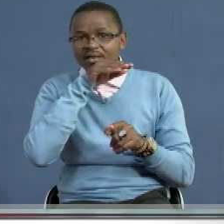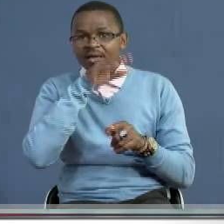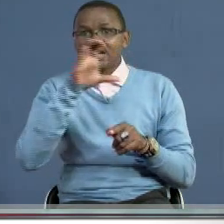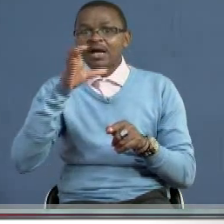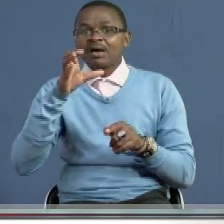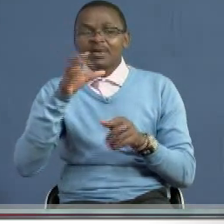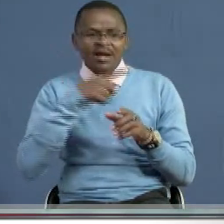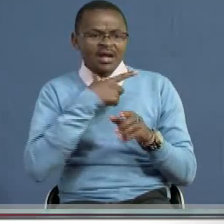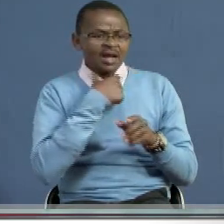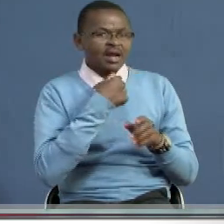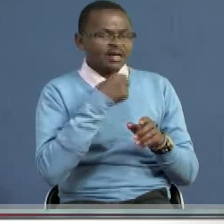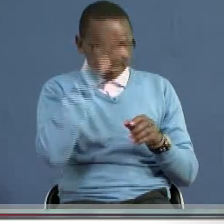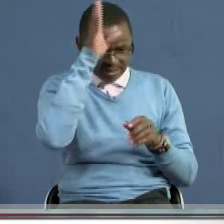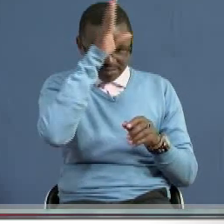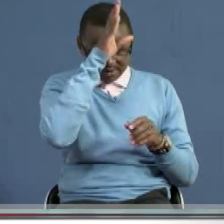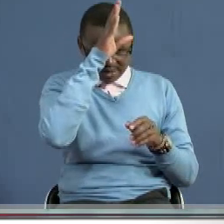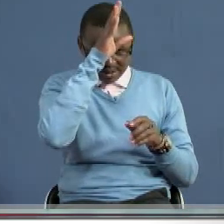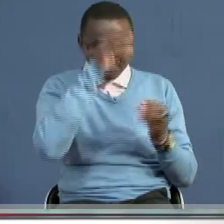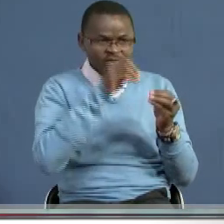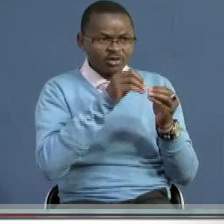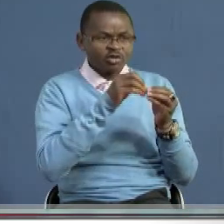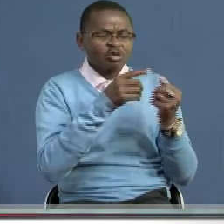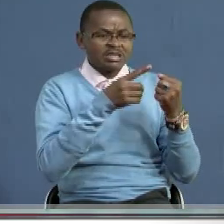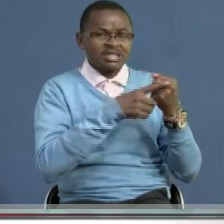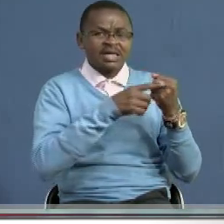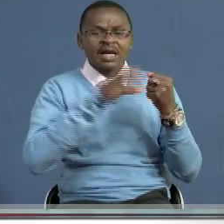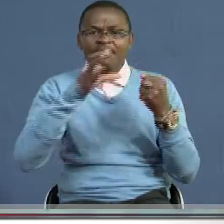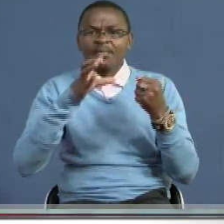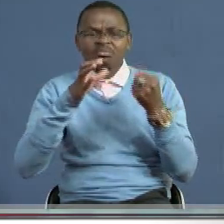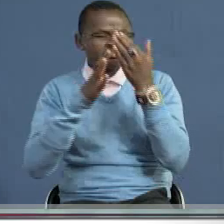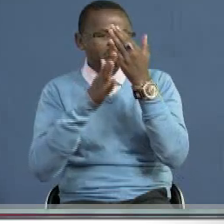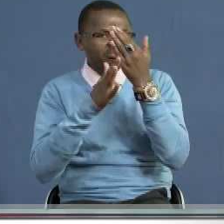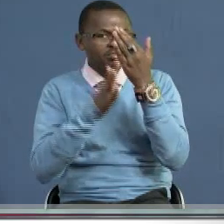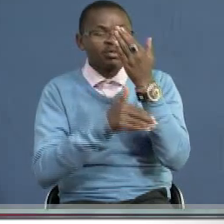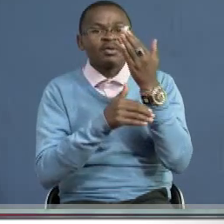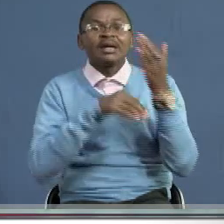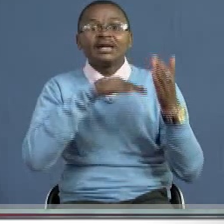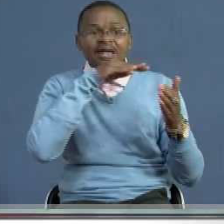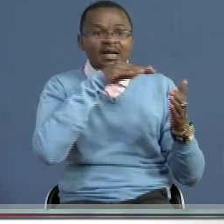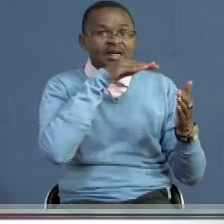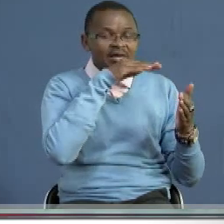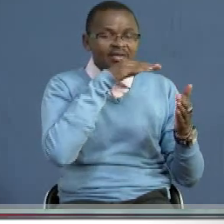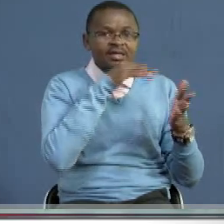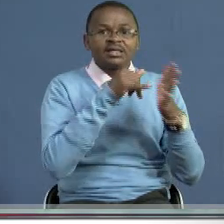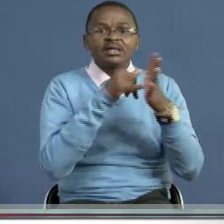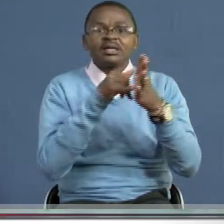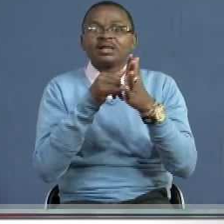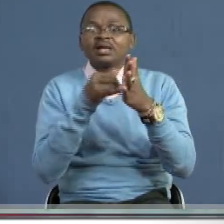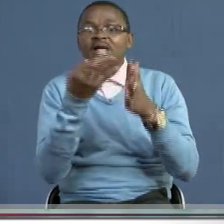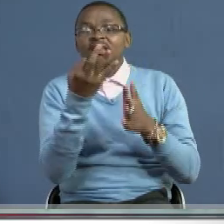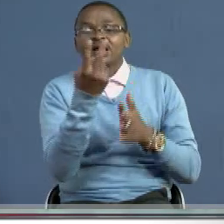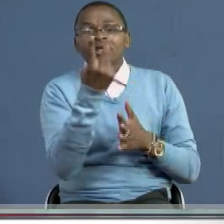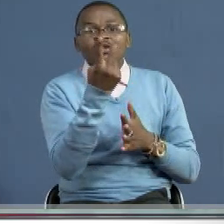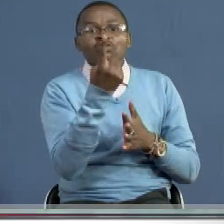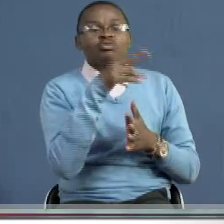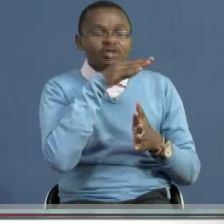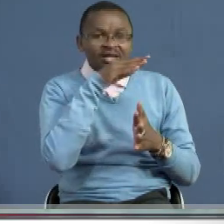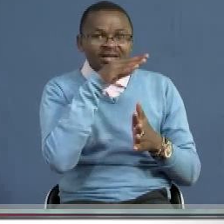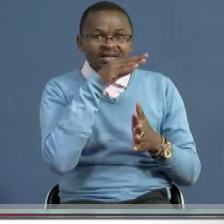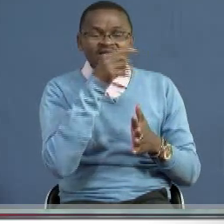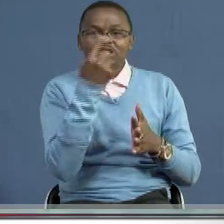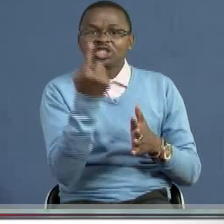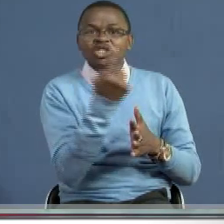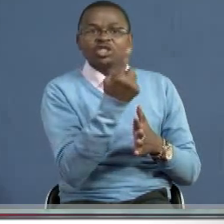like Bungoma, ranked among the 6 counties with the worst newborn mortality indicators are 32 deaths in